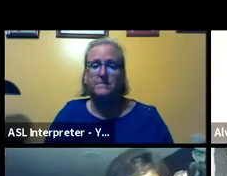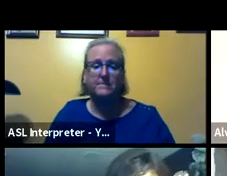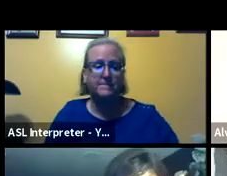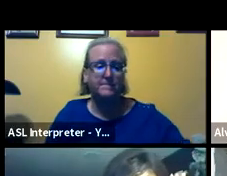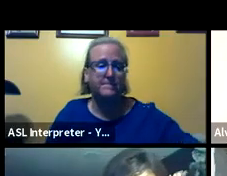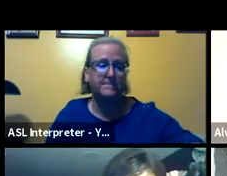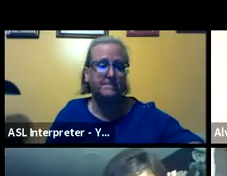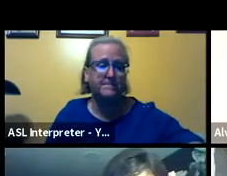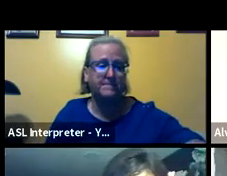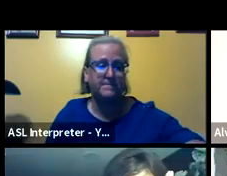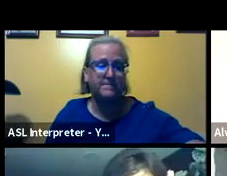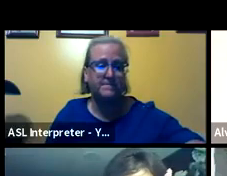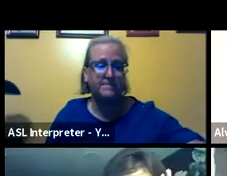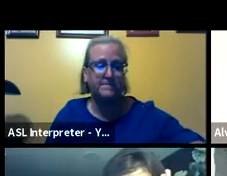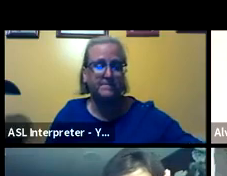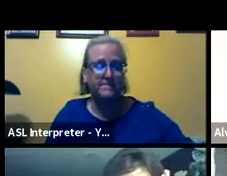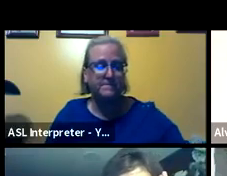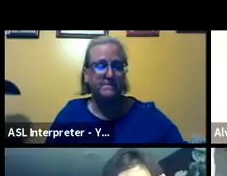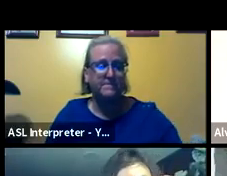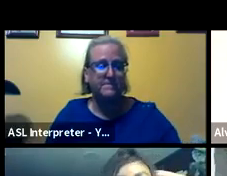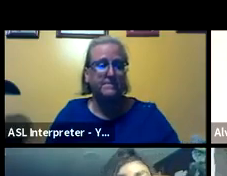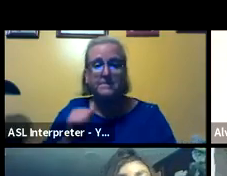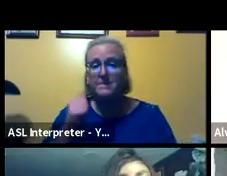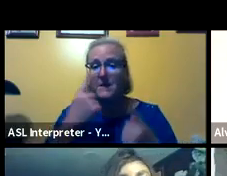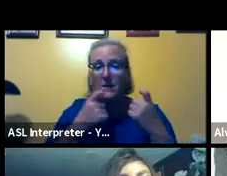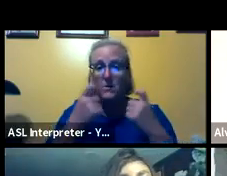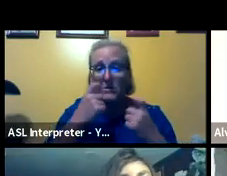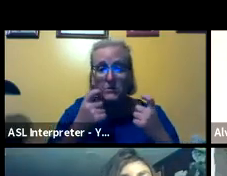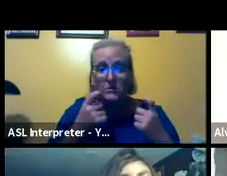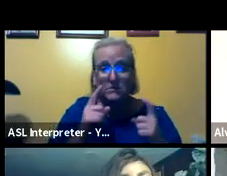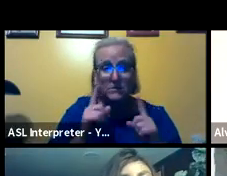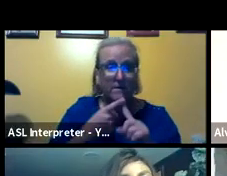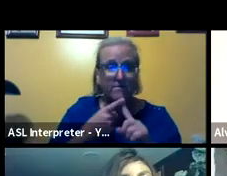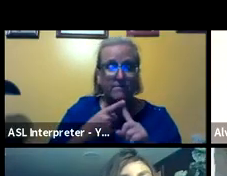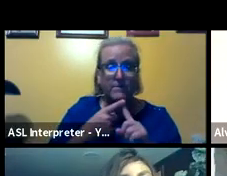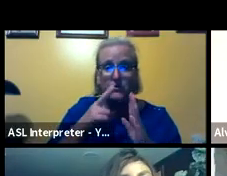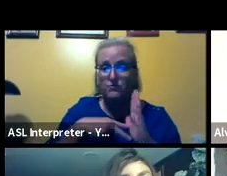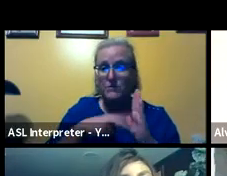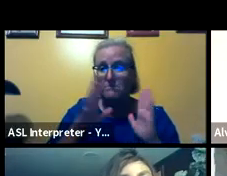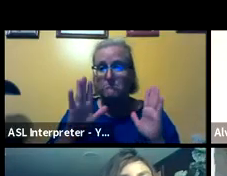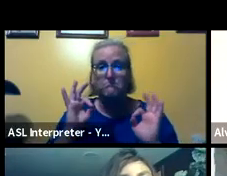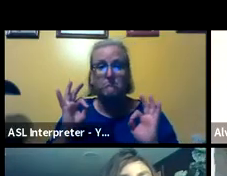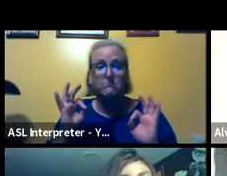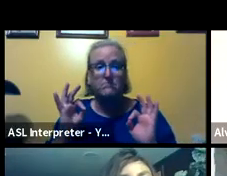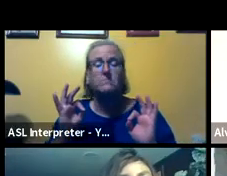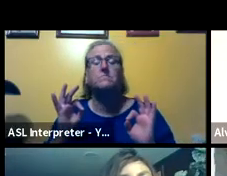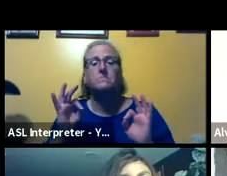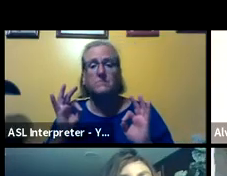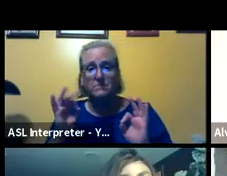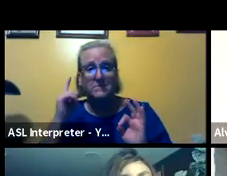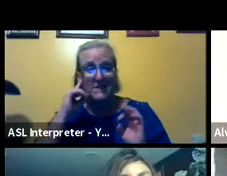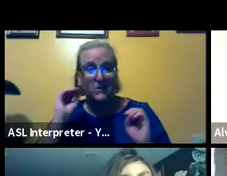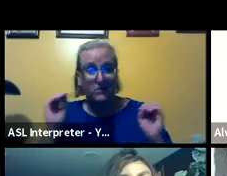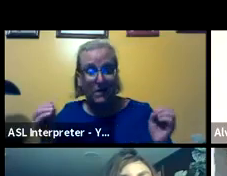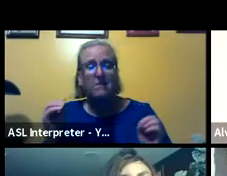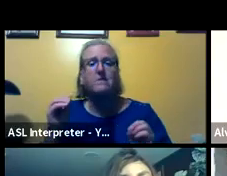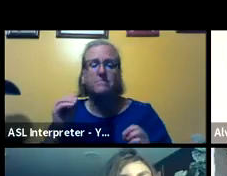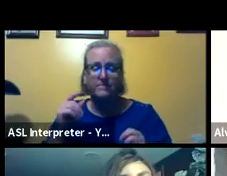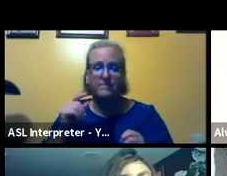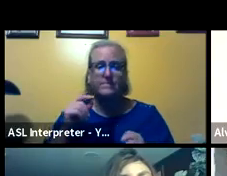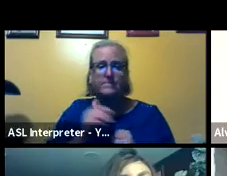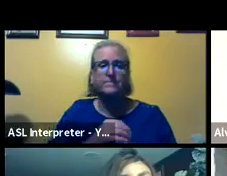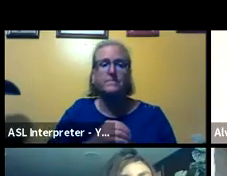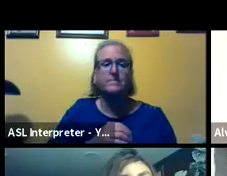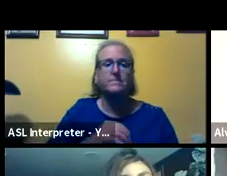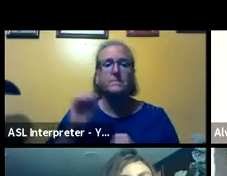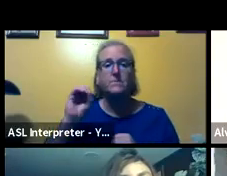Okay. Not hearing any discussion or questions on this revision as a first read. Okay. Hearing none, I will call the roll for the